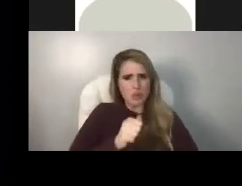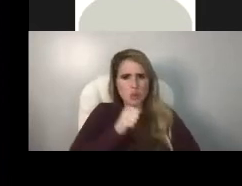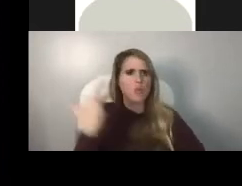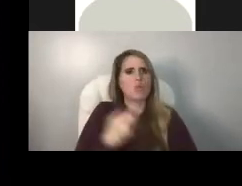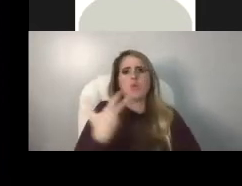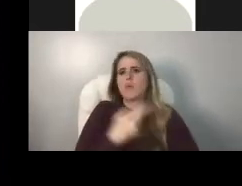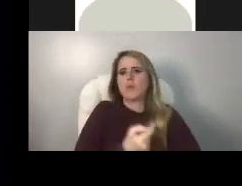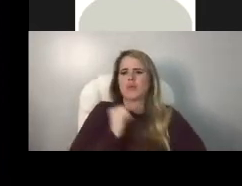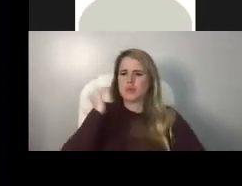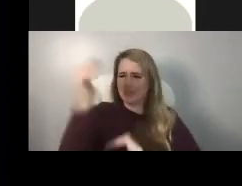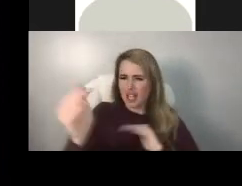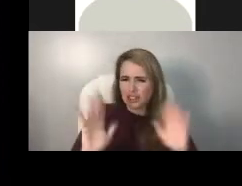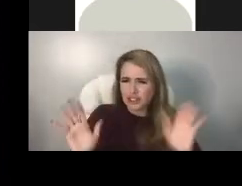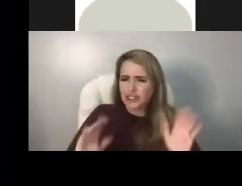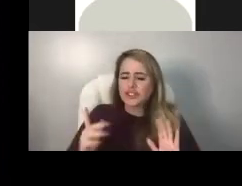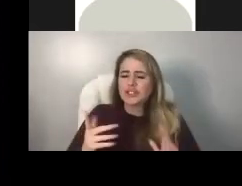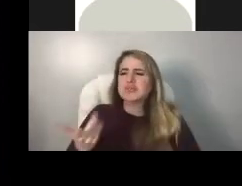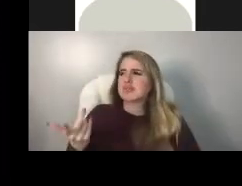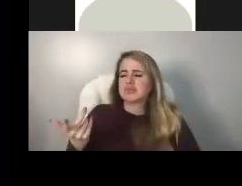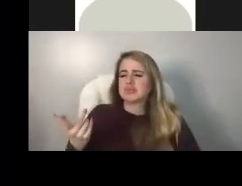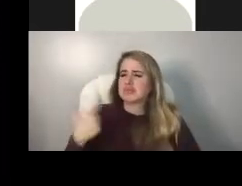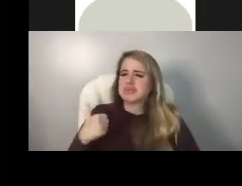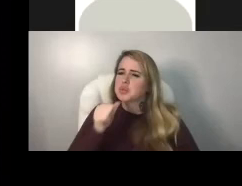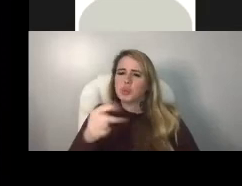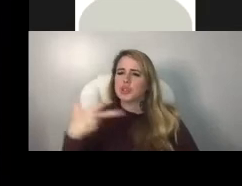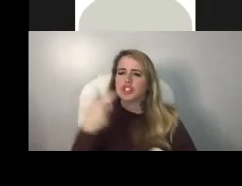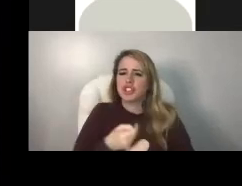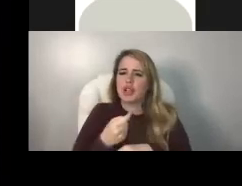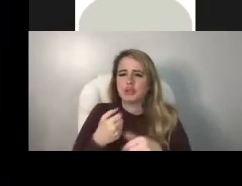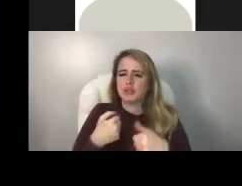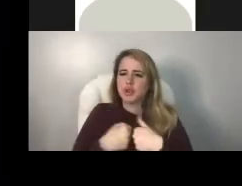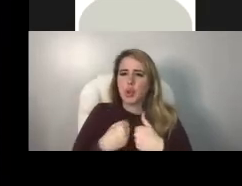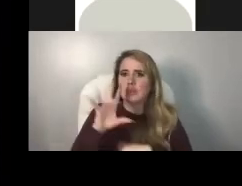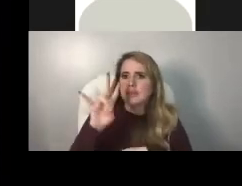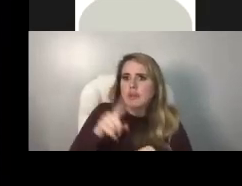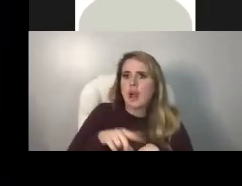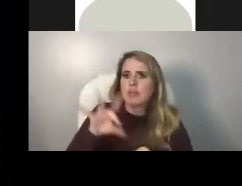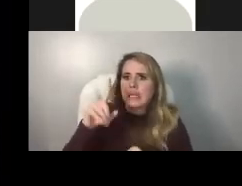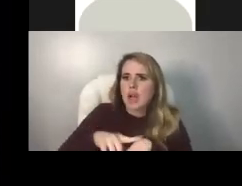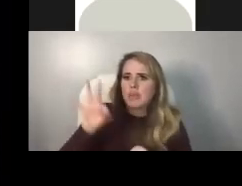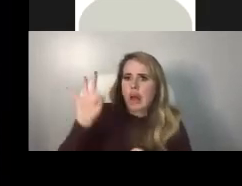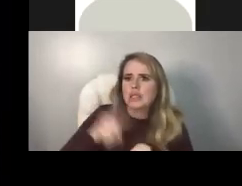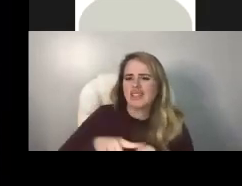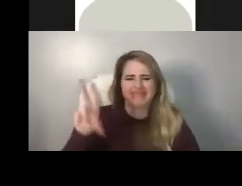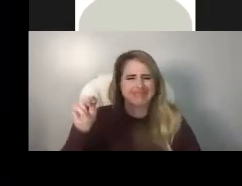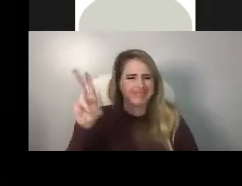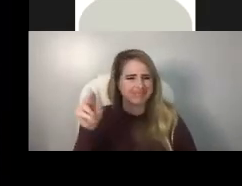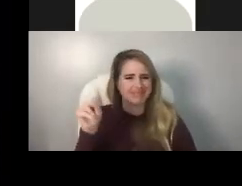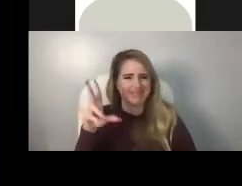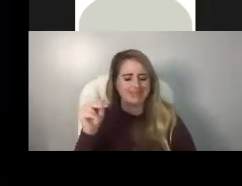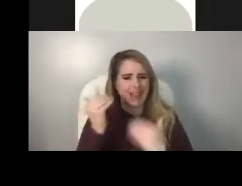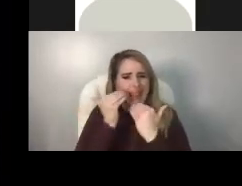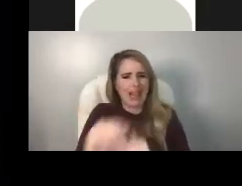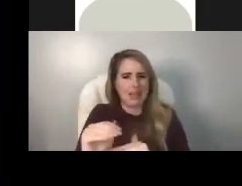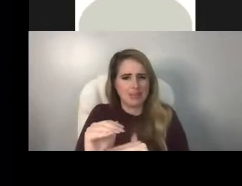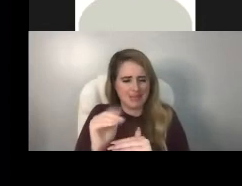I don't have numbers, but I don't inject joints 7, 8, 9, 10 times. And I think obviously you've